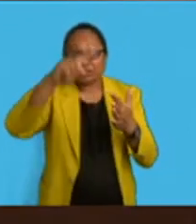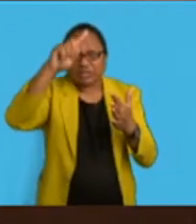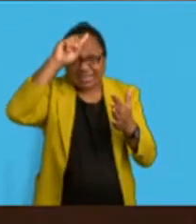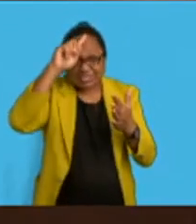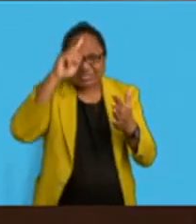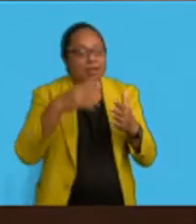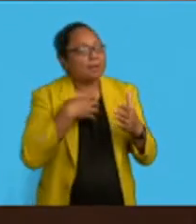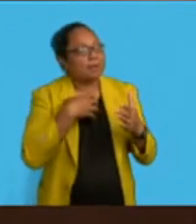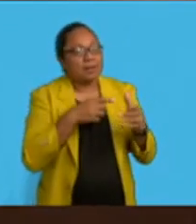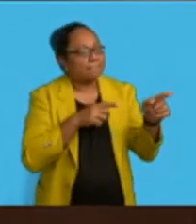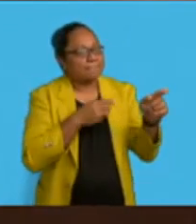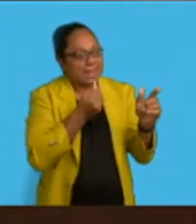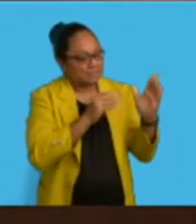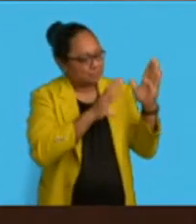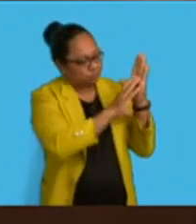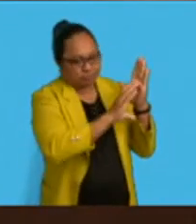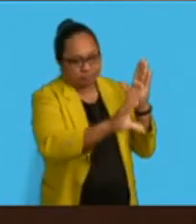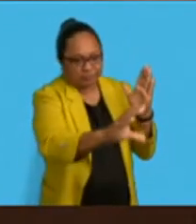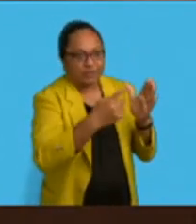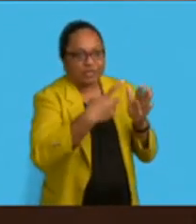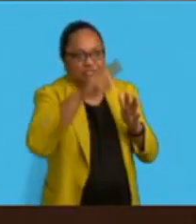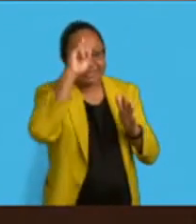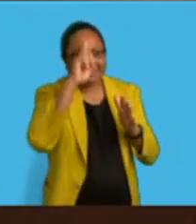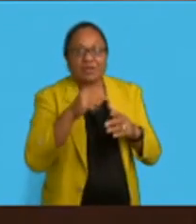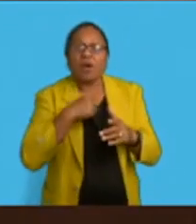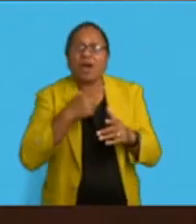sector. An investment in our youth,